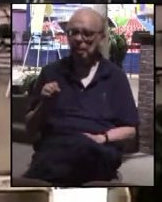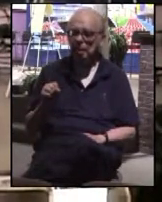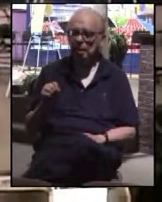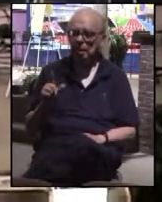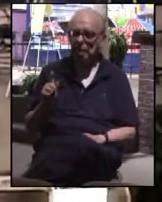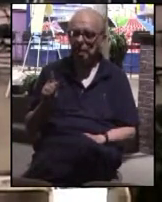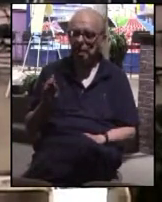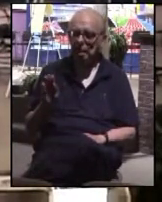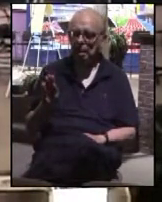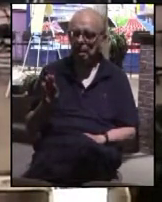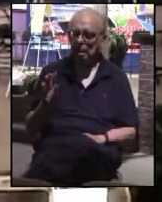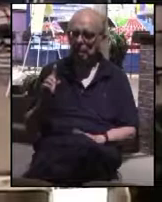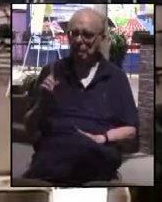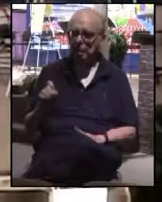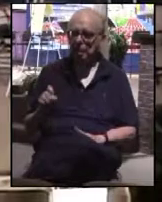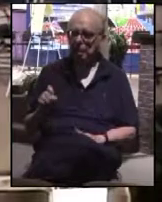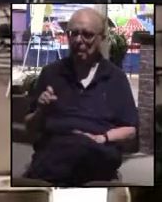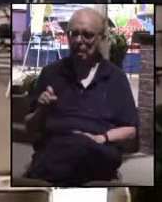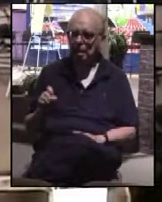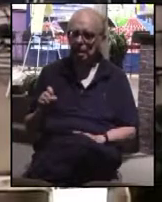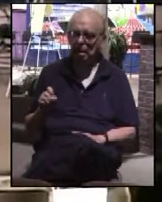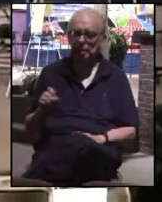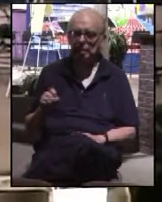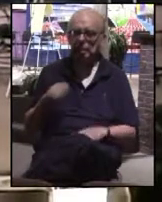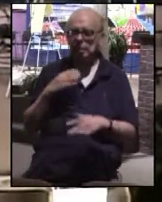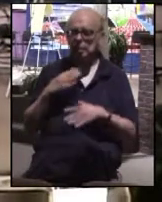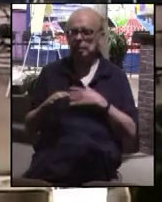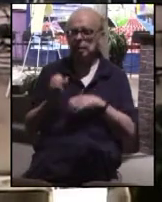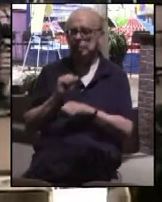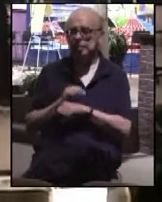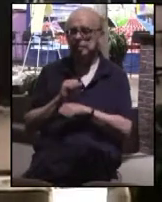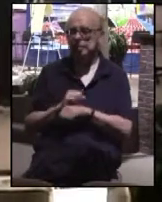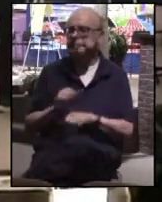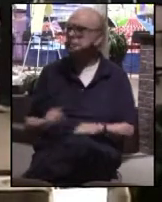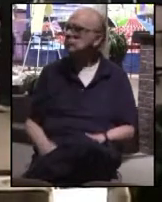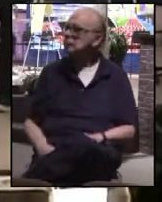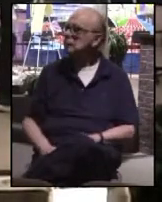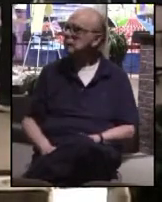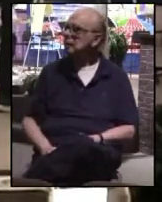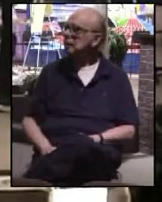Last what? Lab work. Blood work. Lab work.